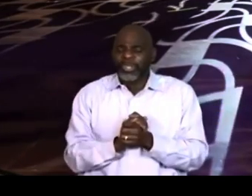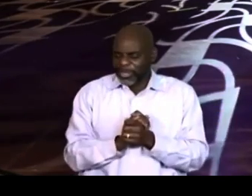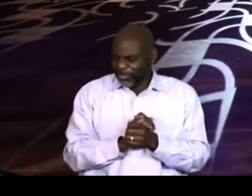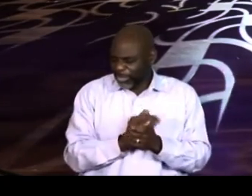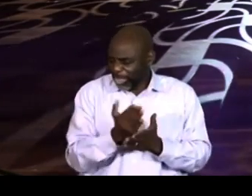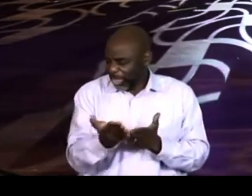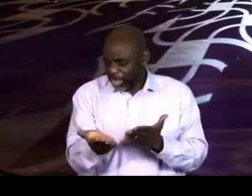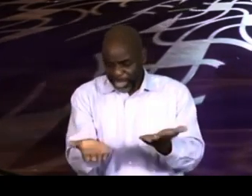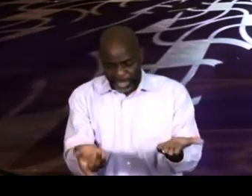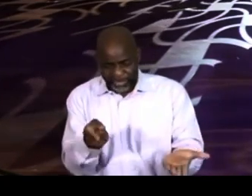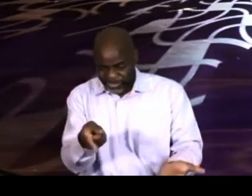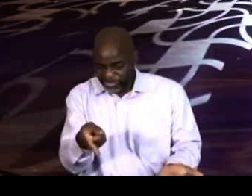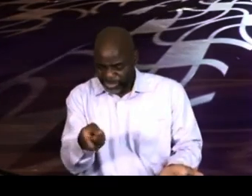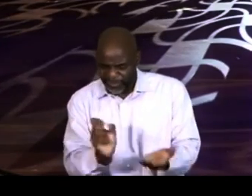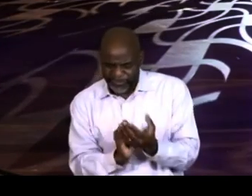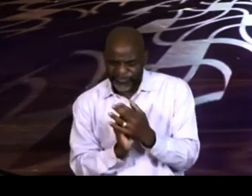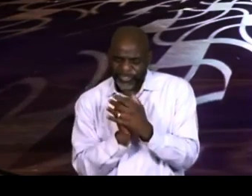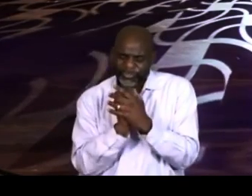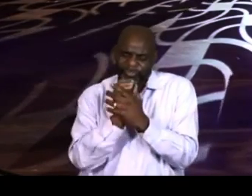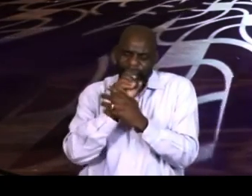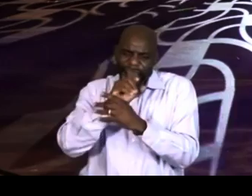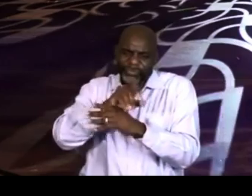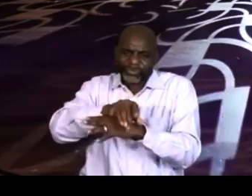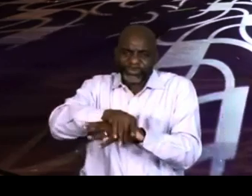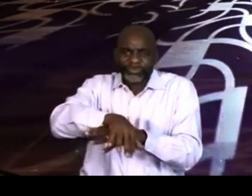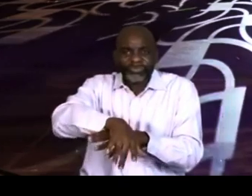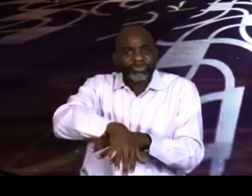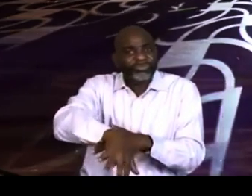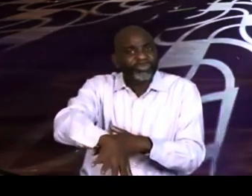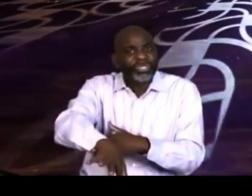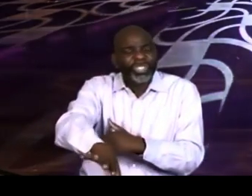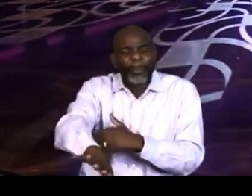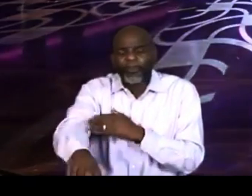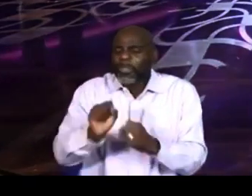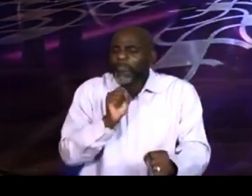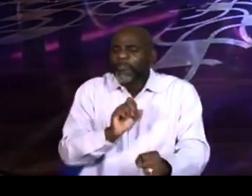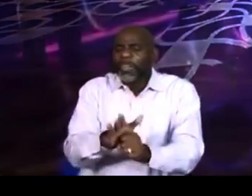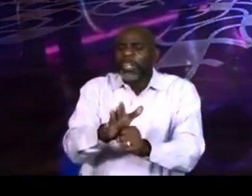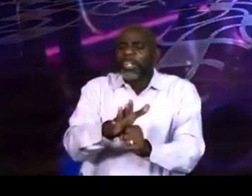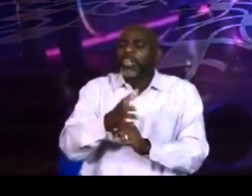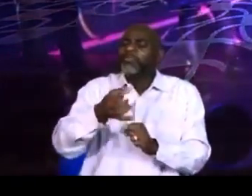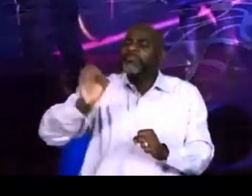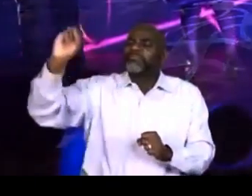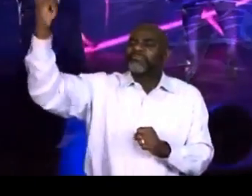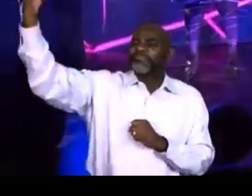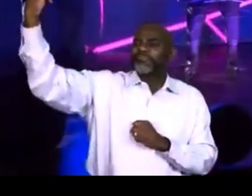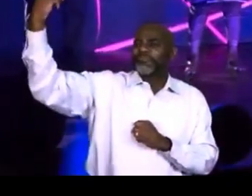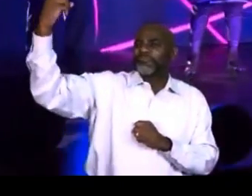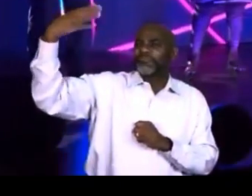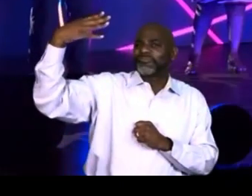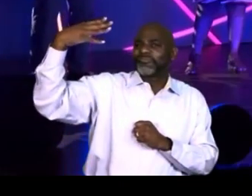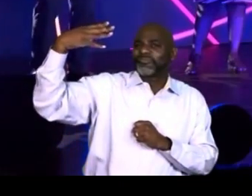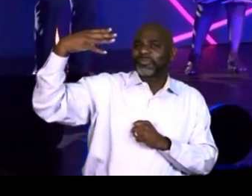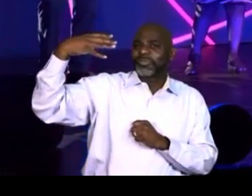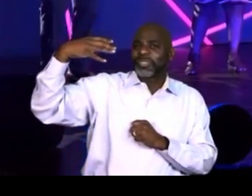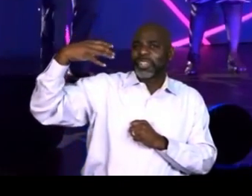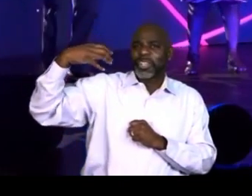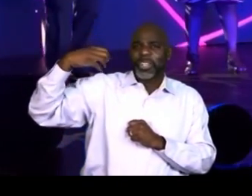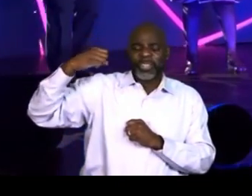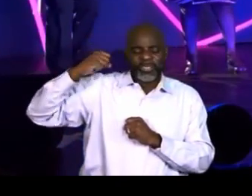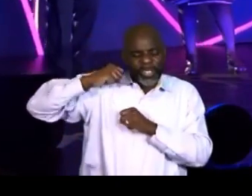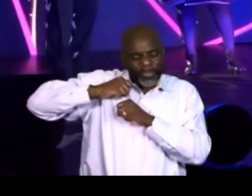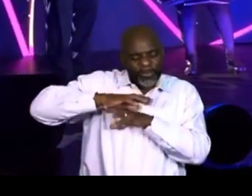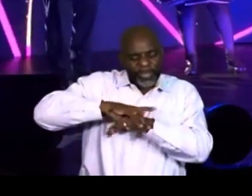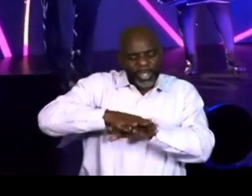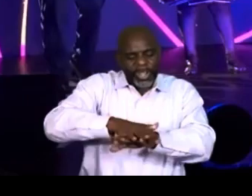There is a fountain. Fountain. So full of grace. Woo! That it flows, yes, from